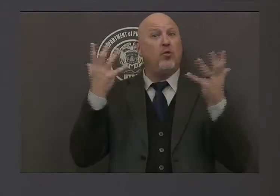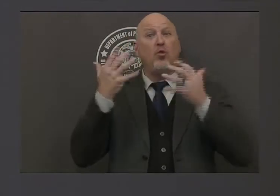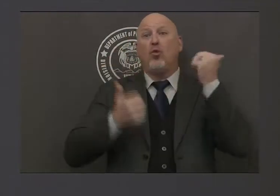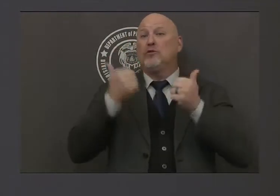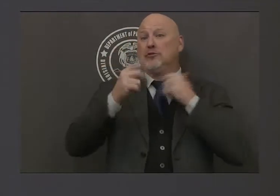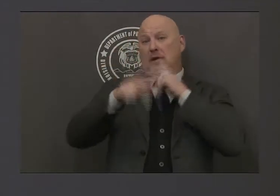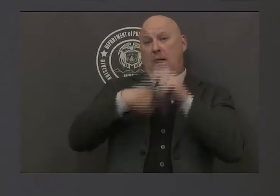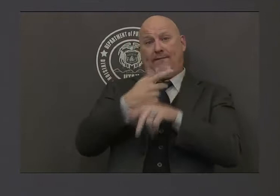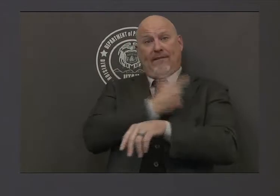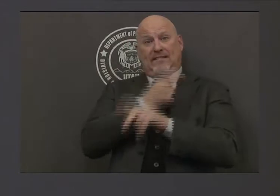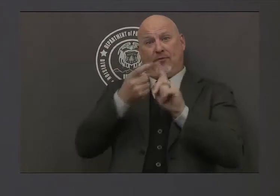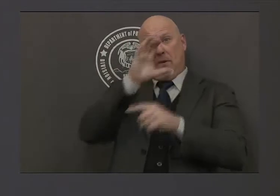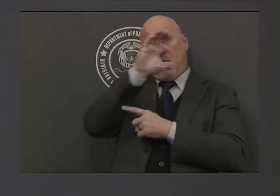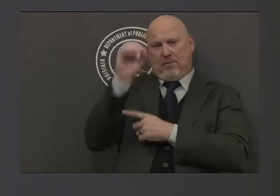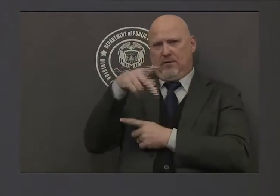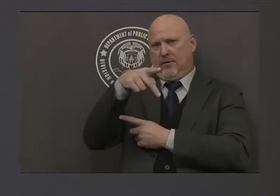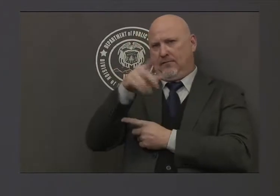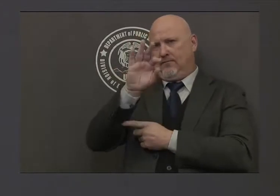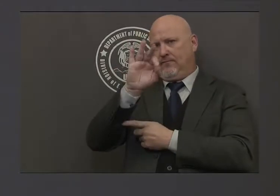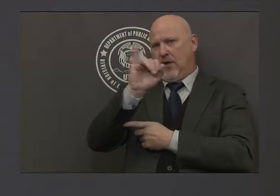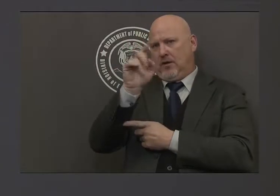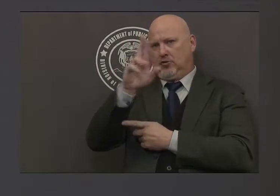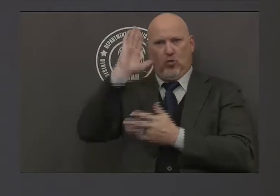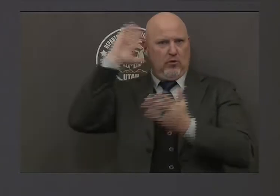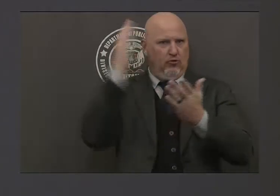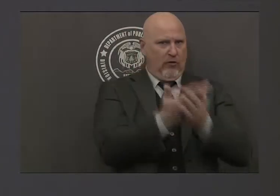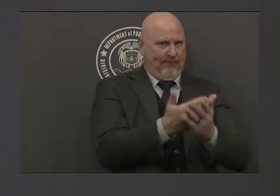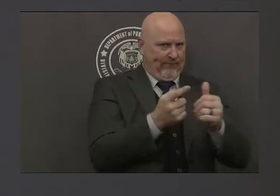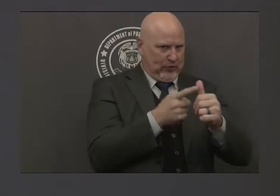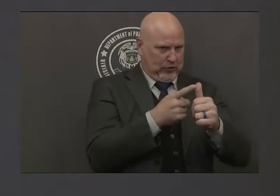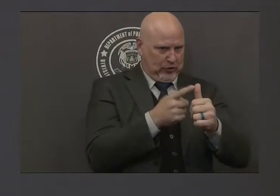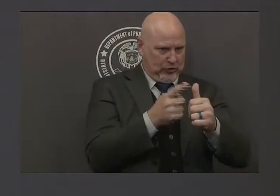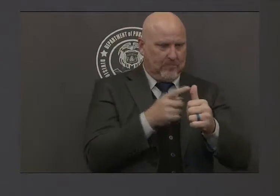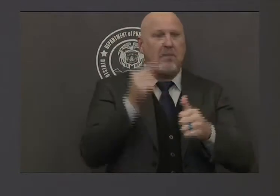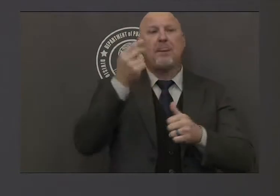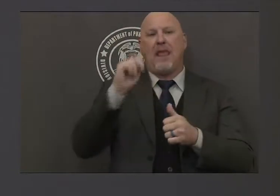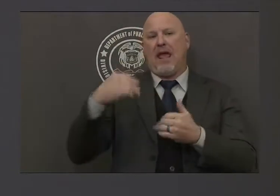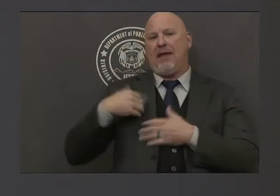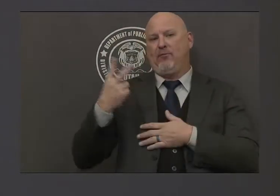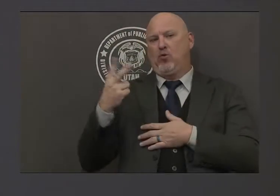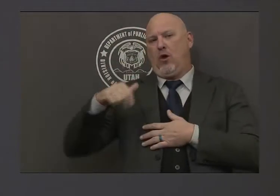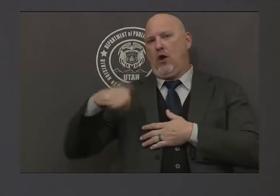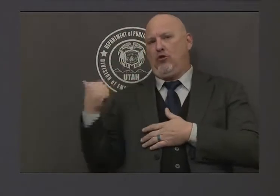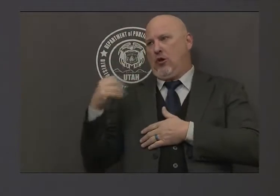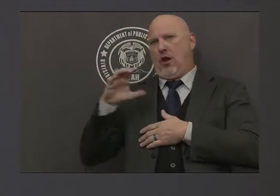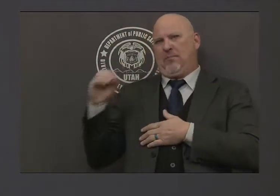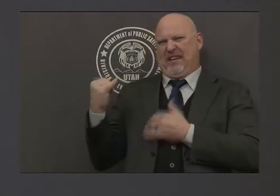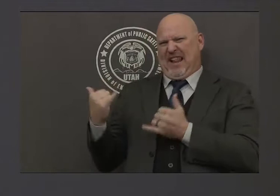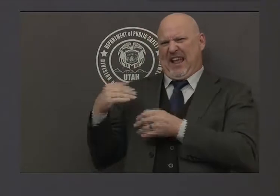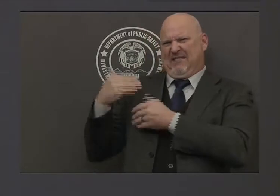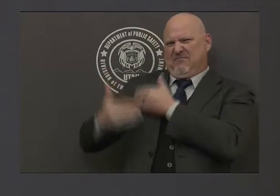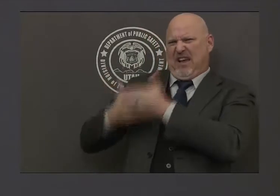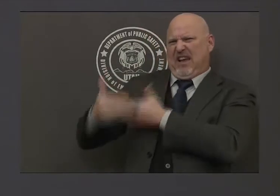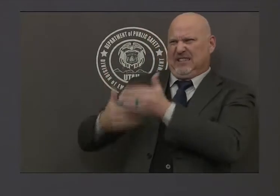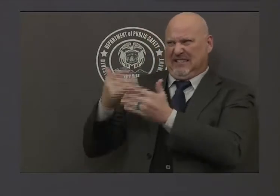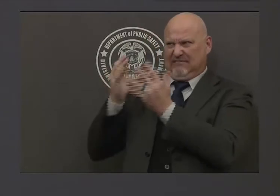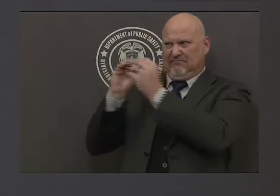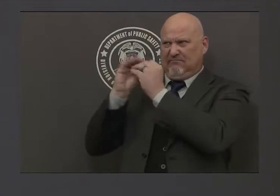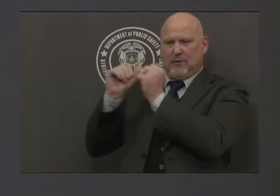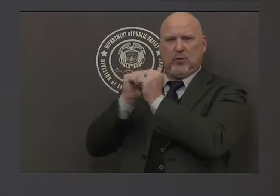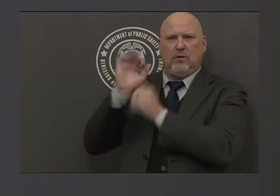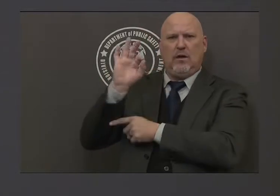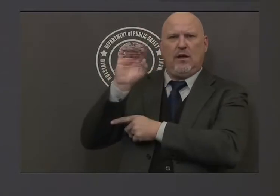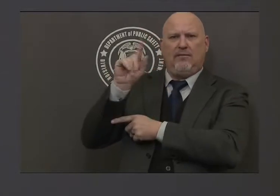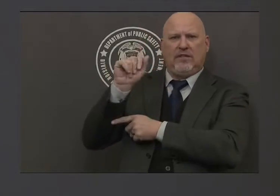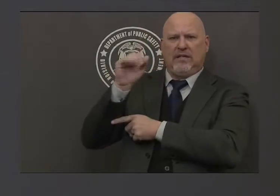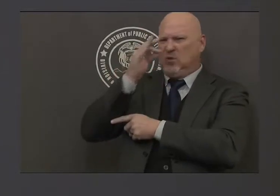month to 8 weeks that will be approved too, I believe, in talking to, again, General Perna from the Health and Human Services.